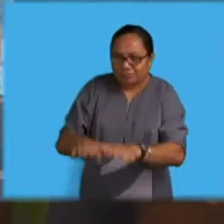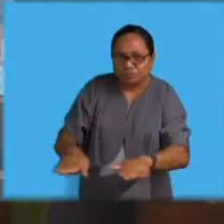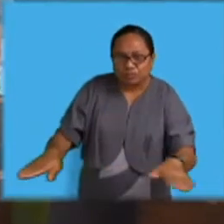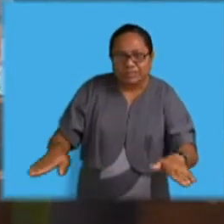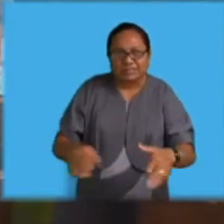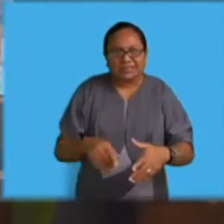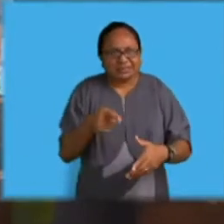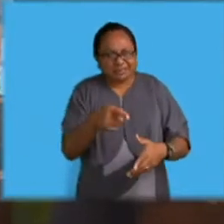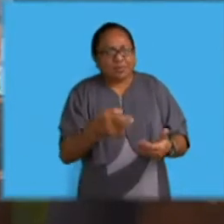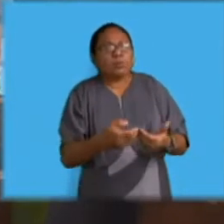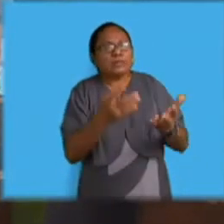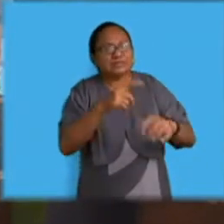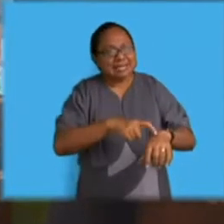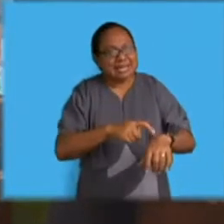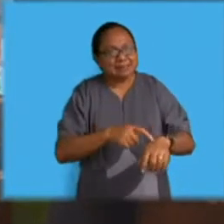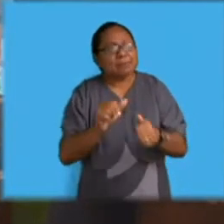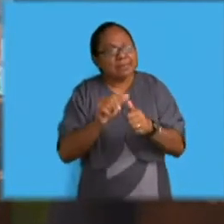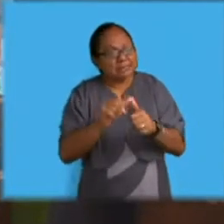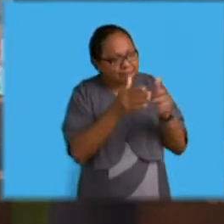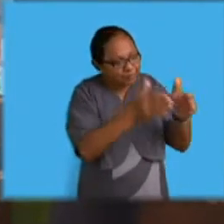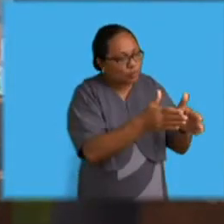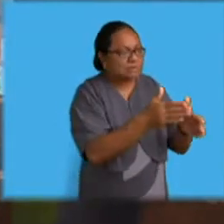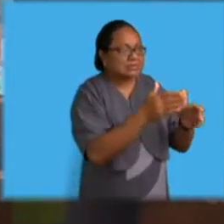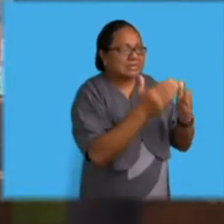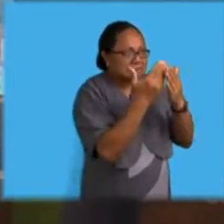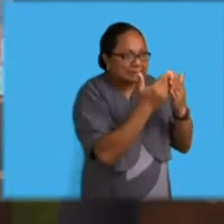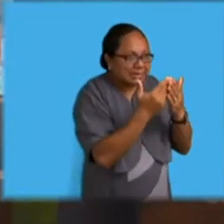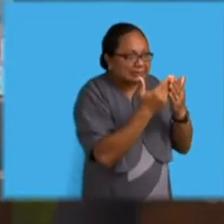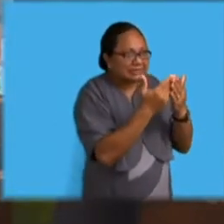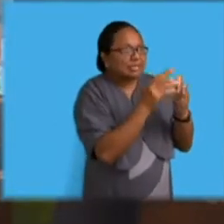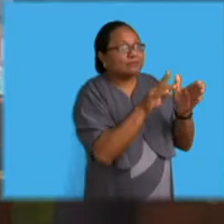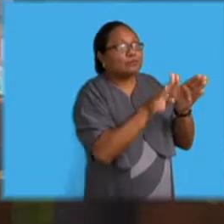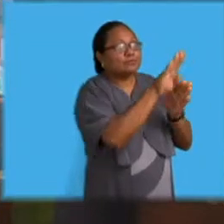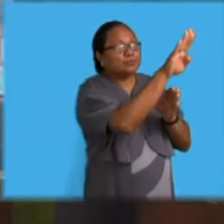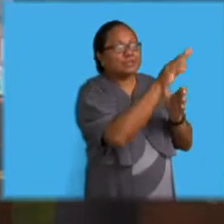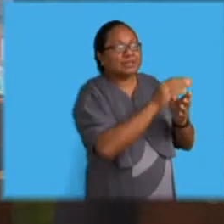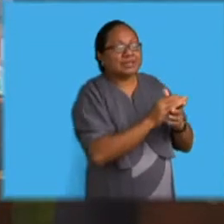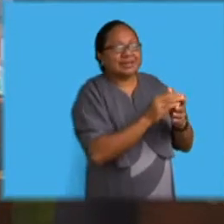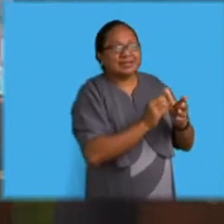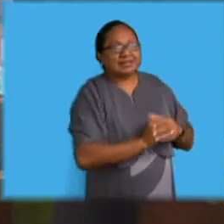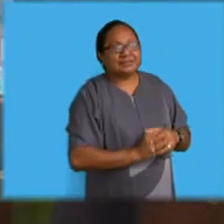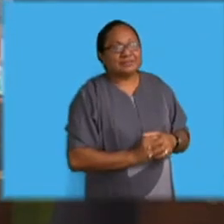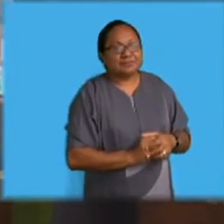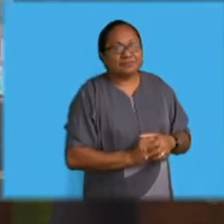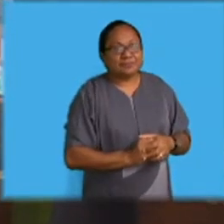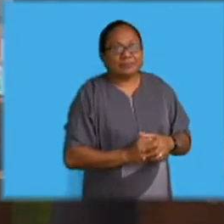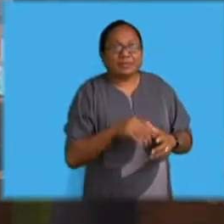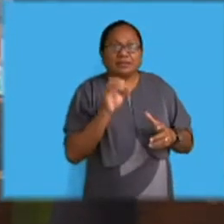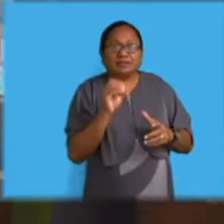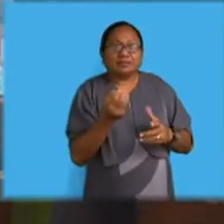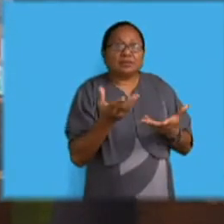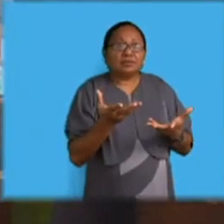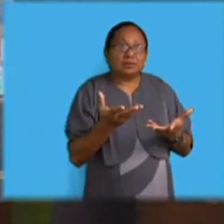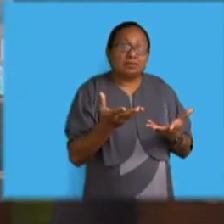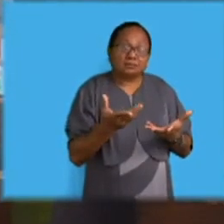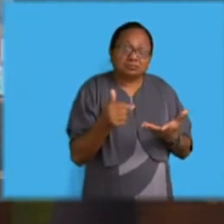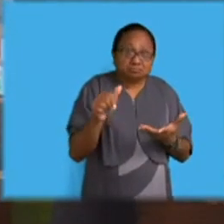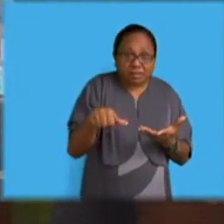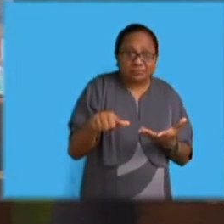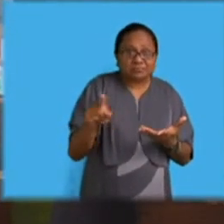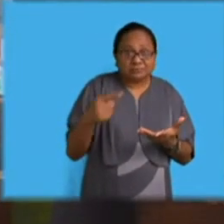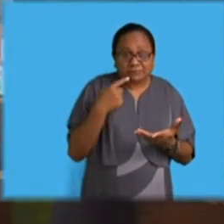taking up valuable time that could have been better utilized in studying to achieve better grades. Honourable Deputy Speaker, nothing could be further from the